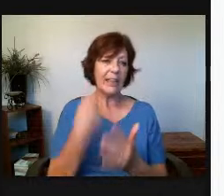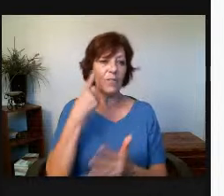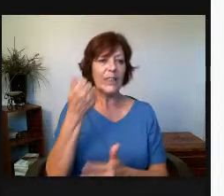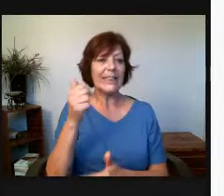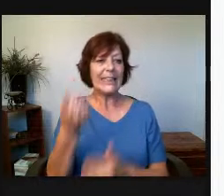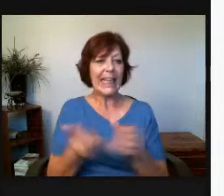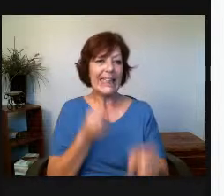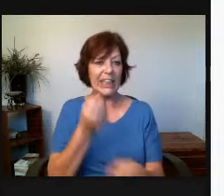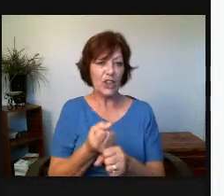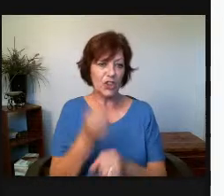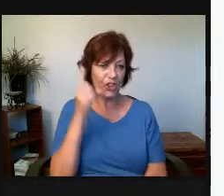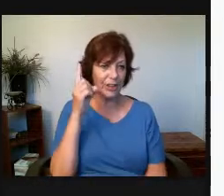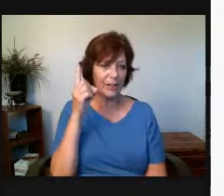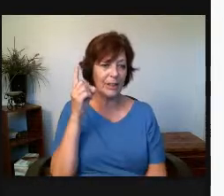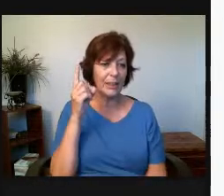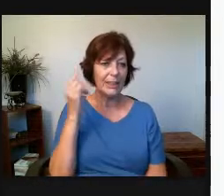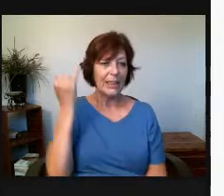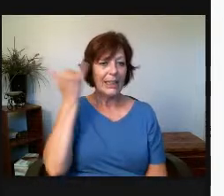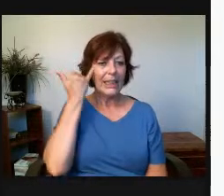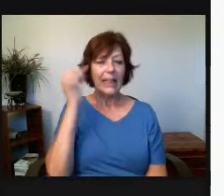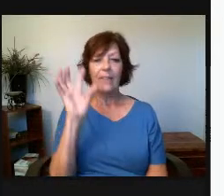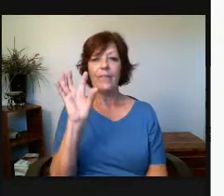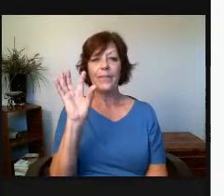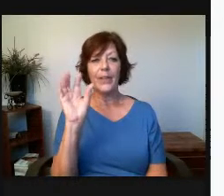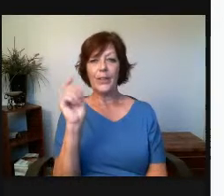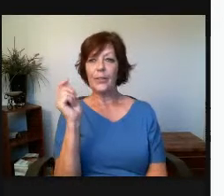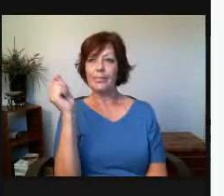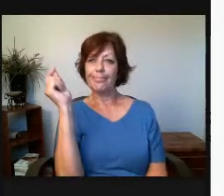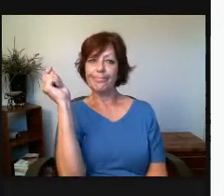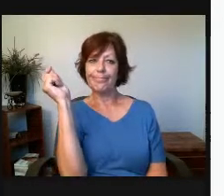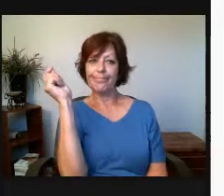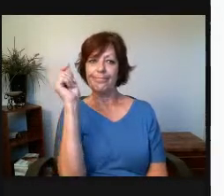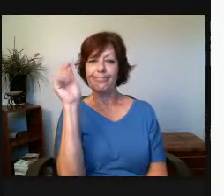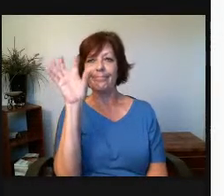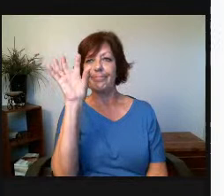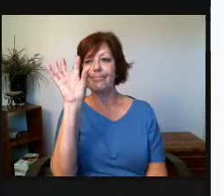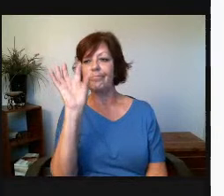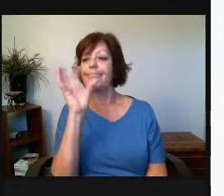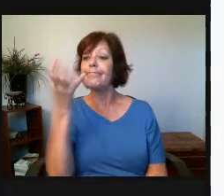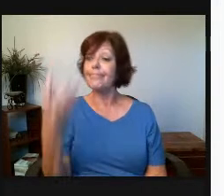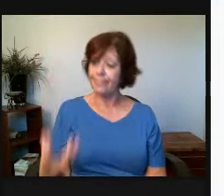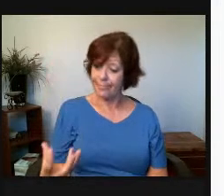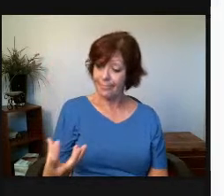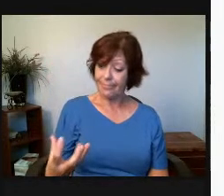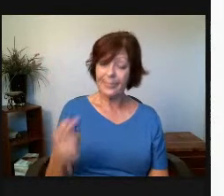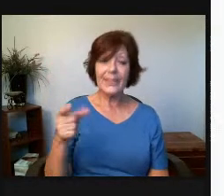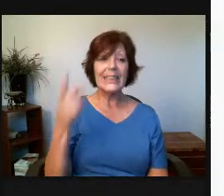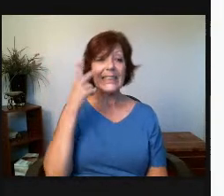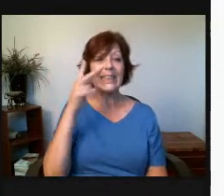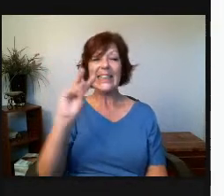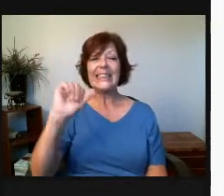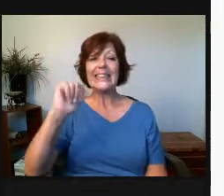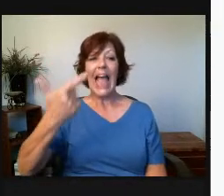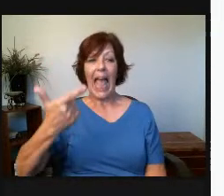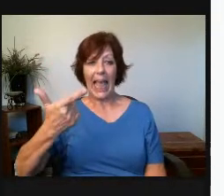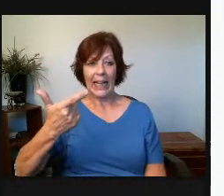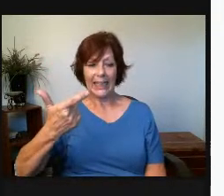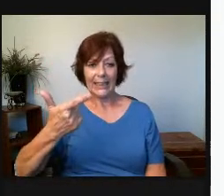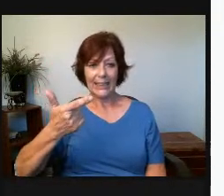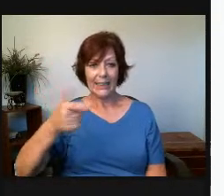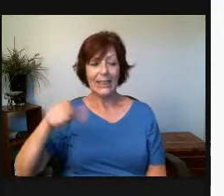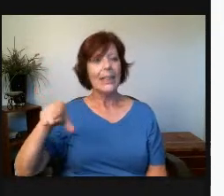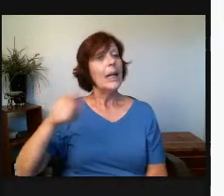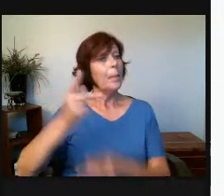10-year span. And if you flip the bottom of that smoke detector and look at it, it actually has a tag on it. And you want to